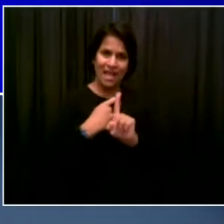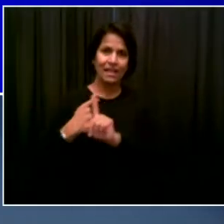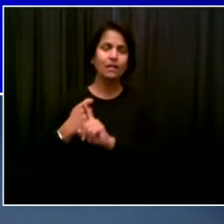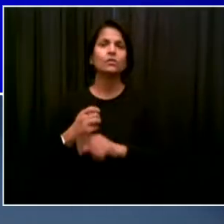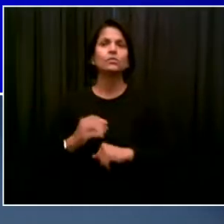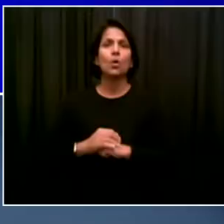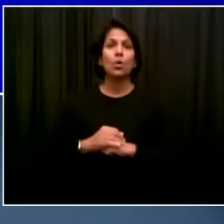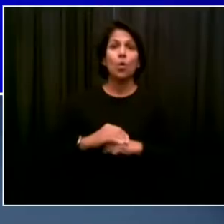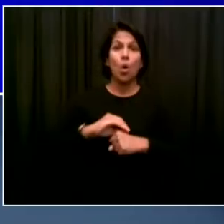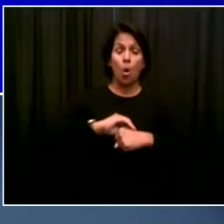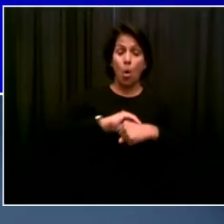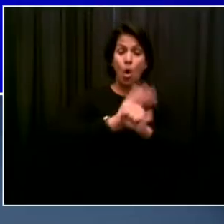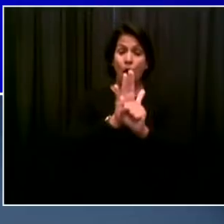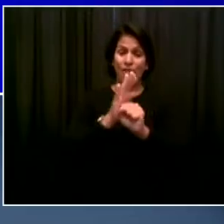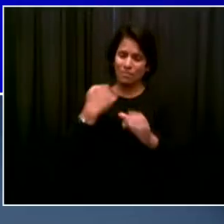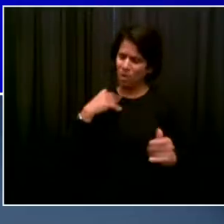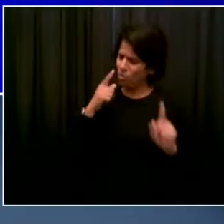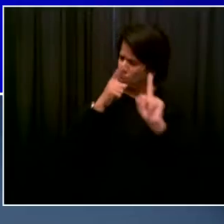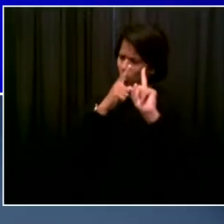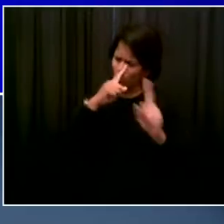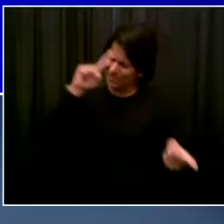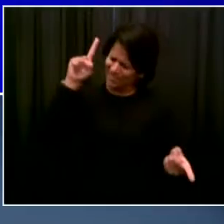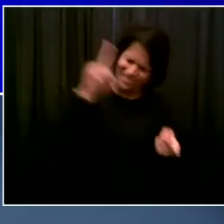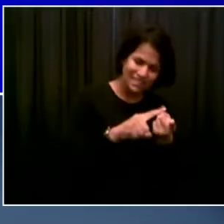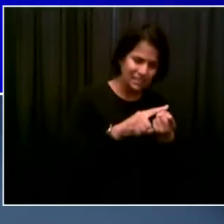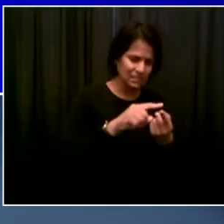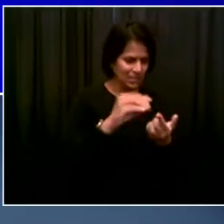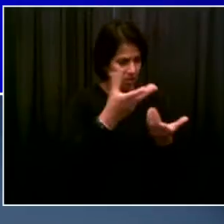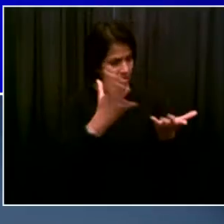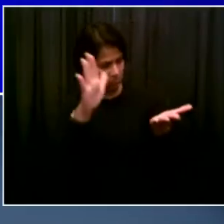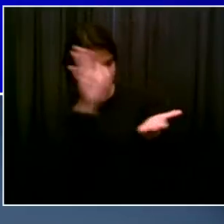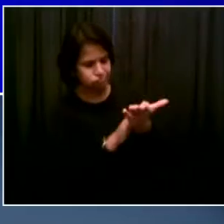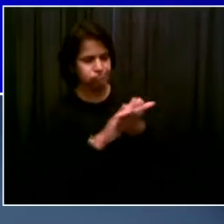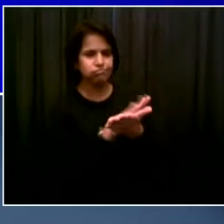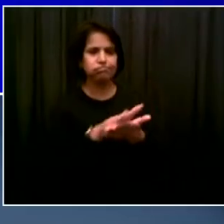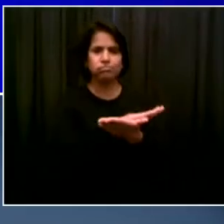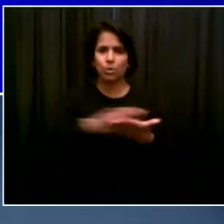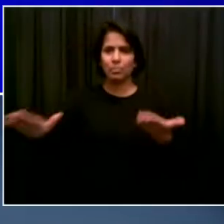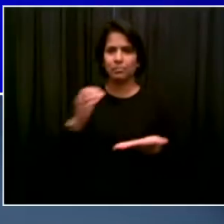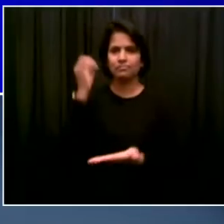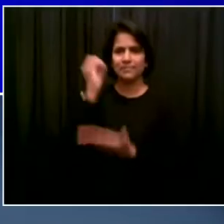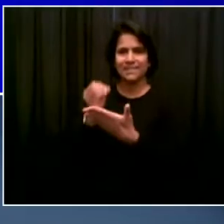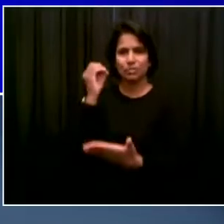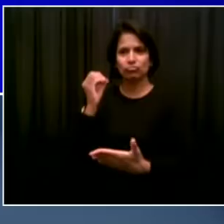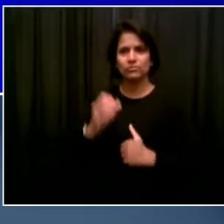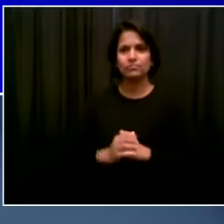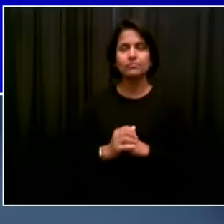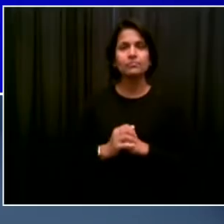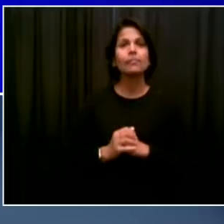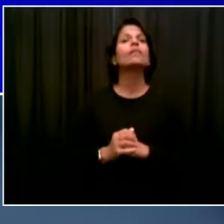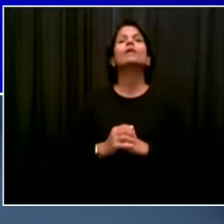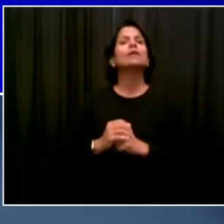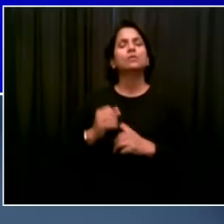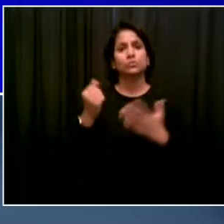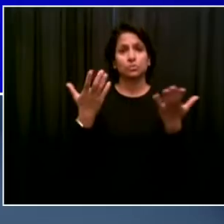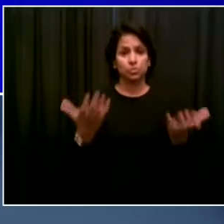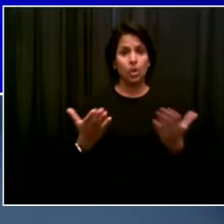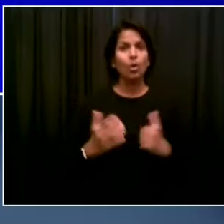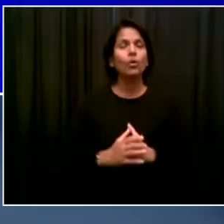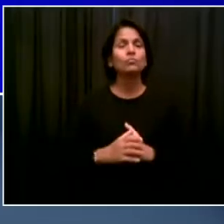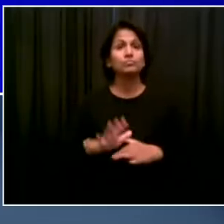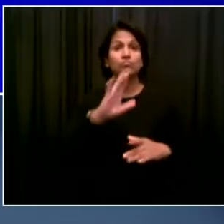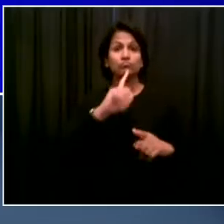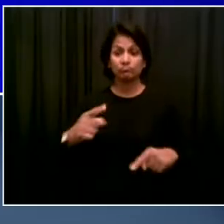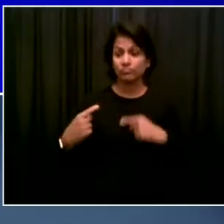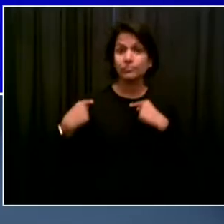we've asked our public employees previously to help lead the way, and they've done such amazing work during this crisis. I want to